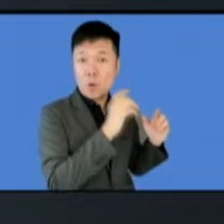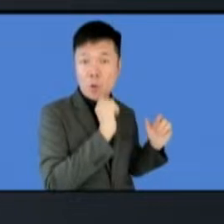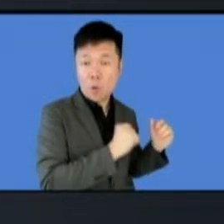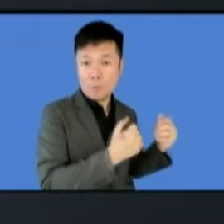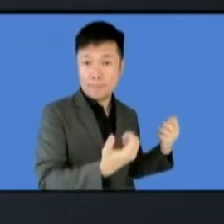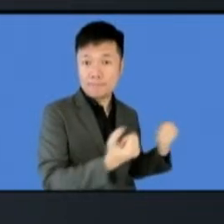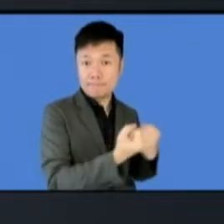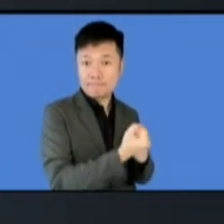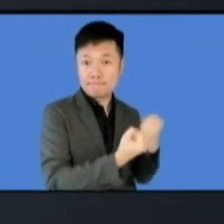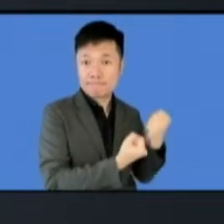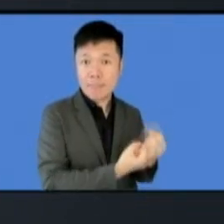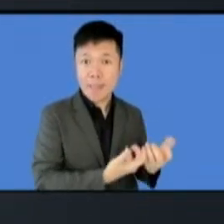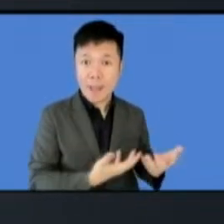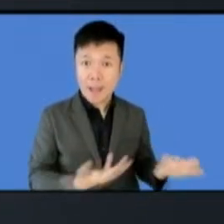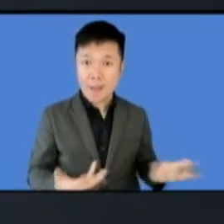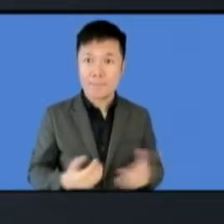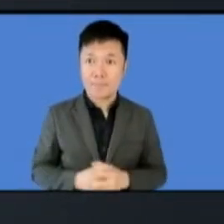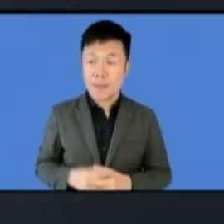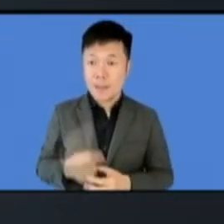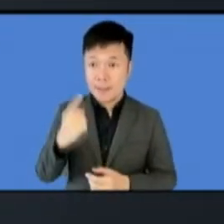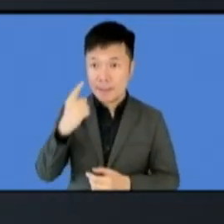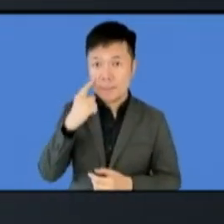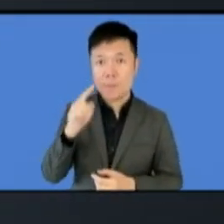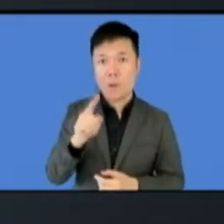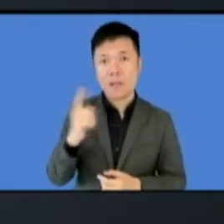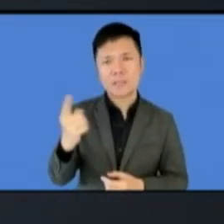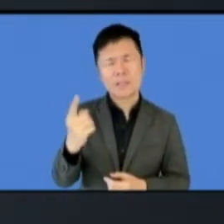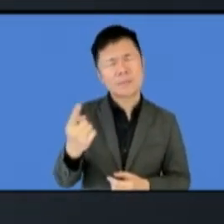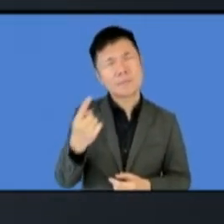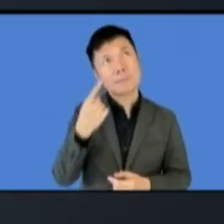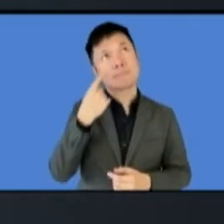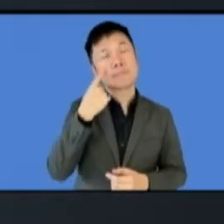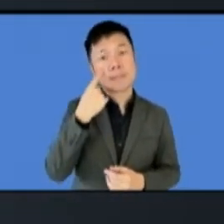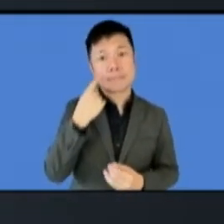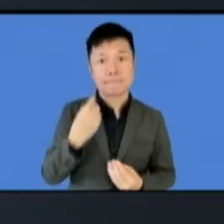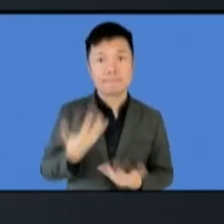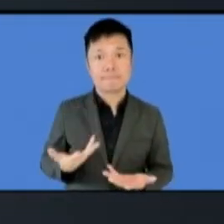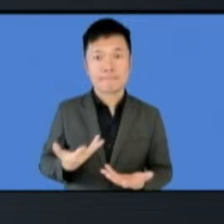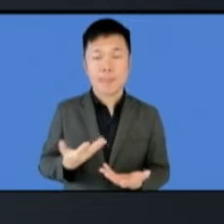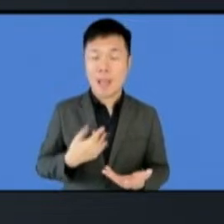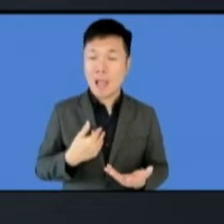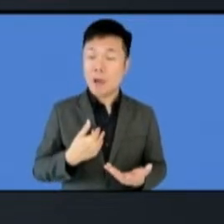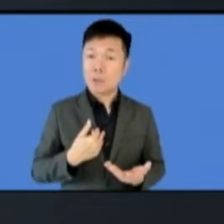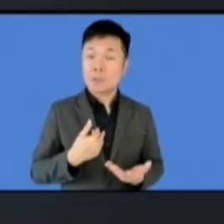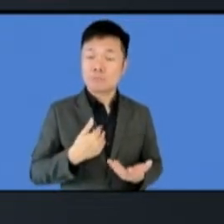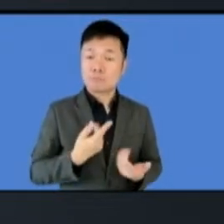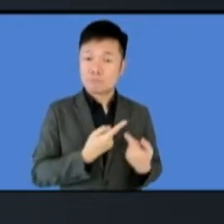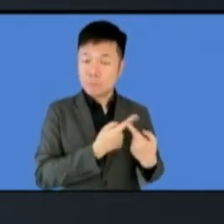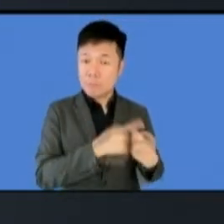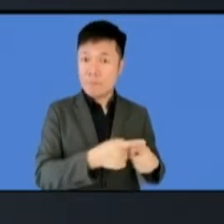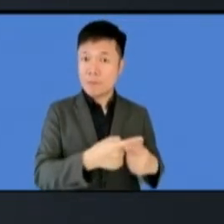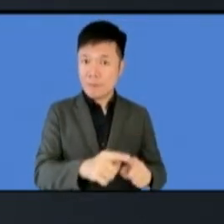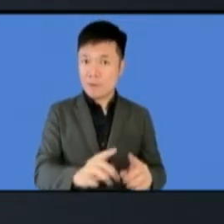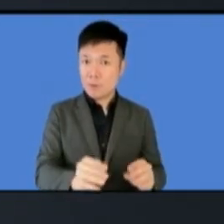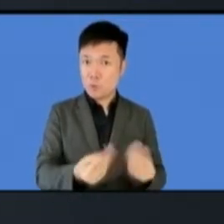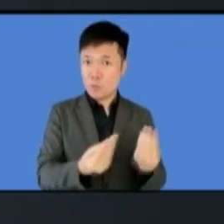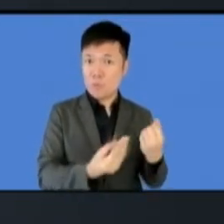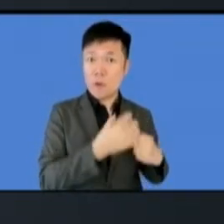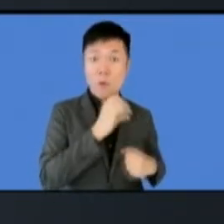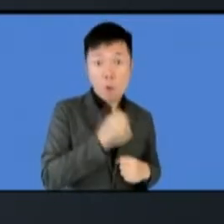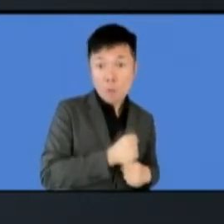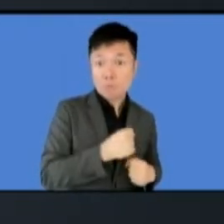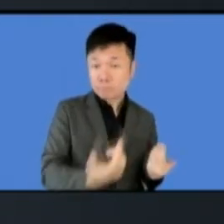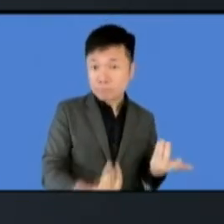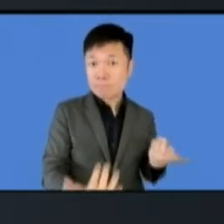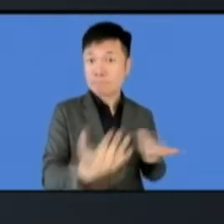alarm us and also put us into opportunity is that how multi-generation can health together. You know, we